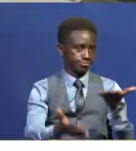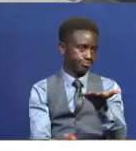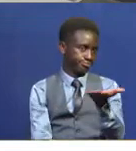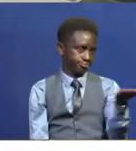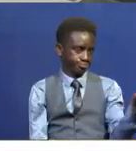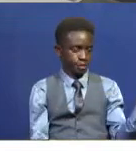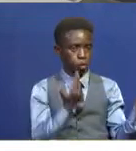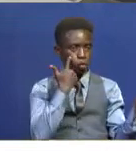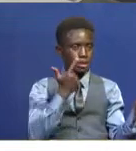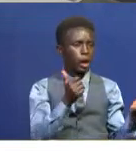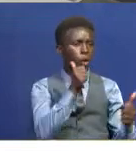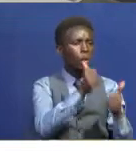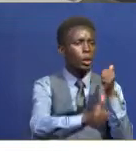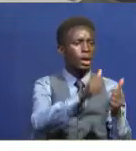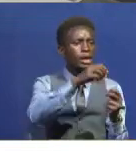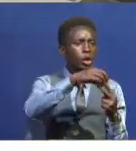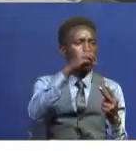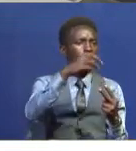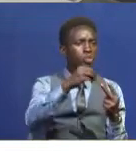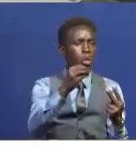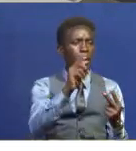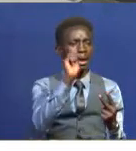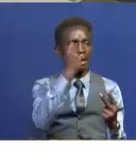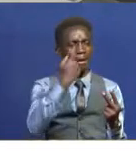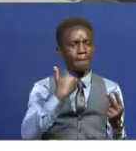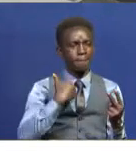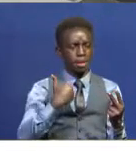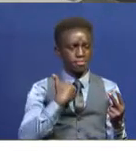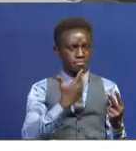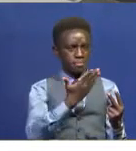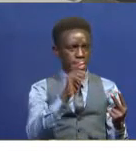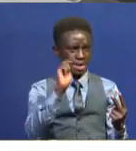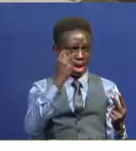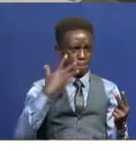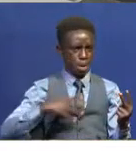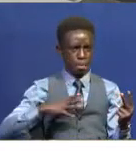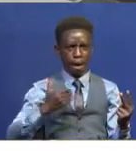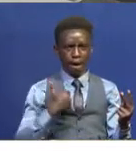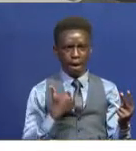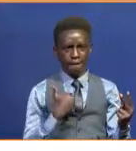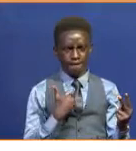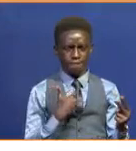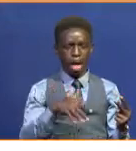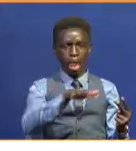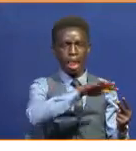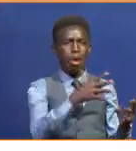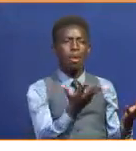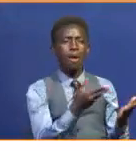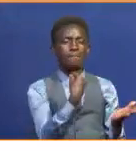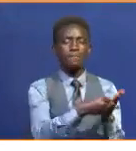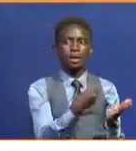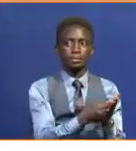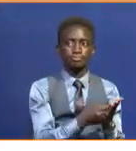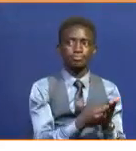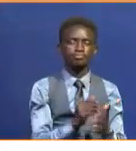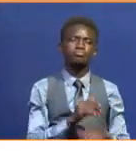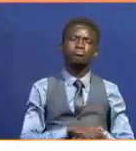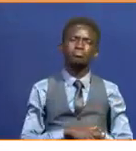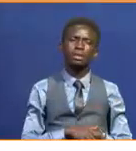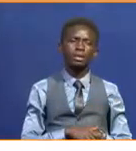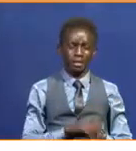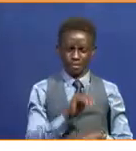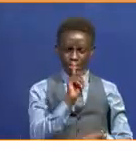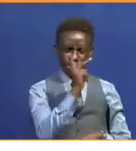in terms of investing. Coming to you, Andrew, what role is fintech playing in the transforming the Kenya financial